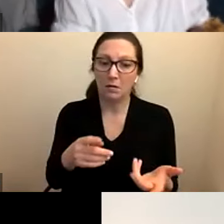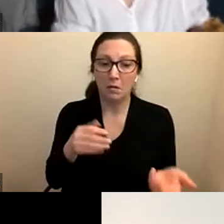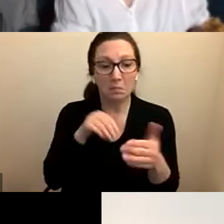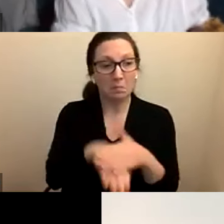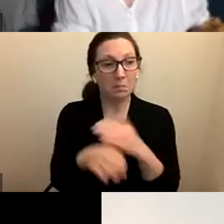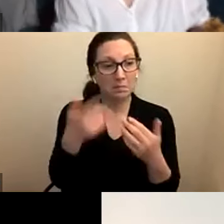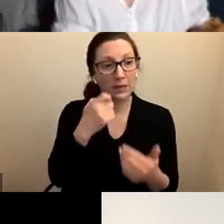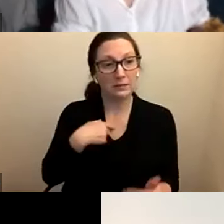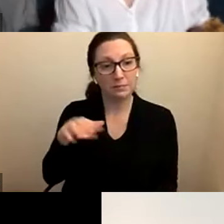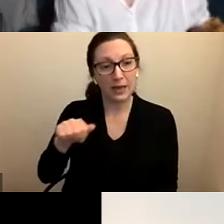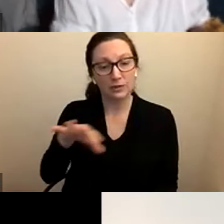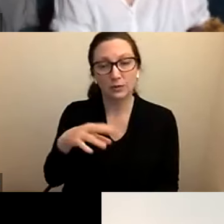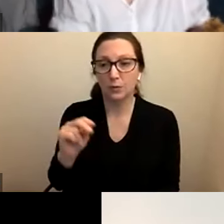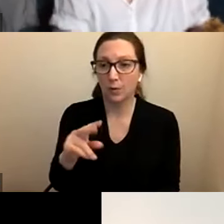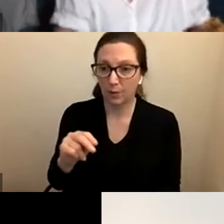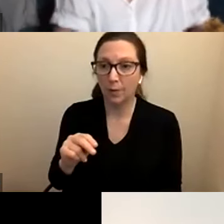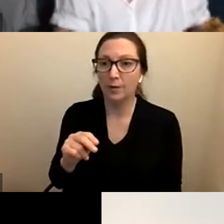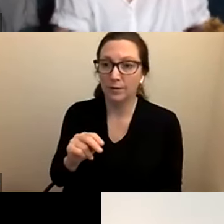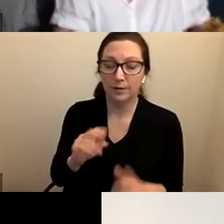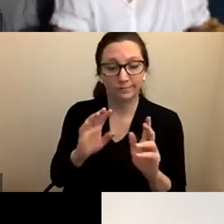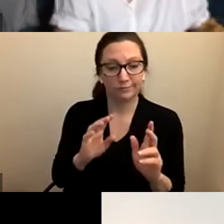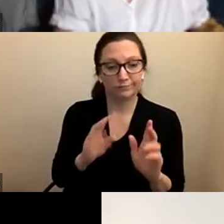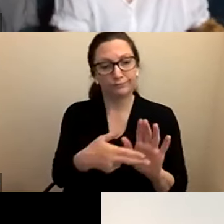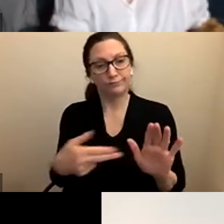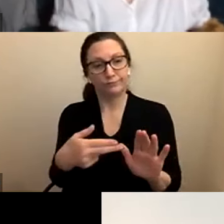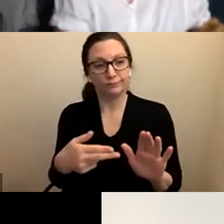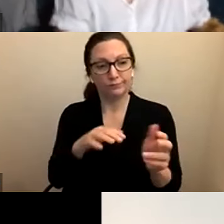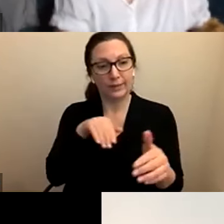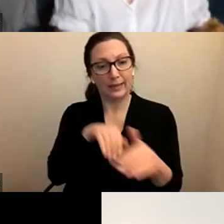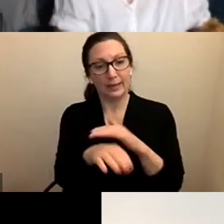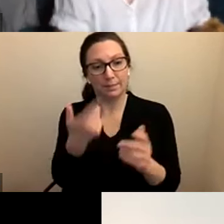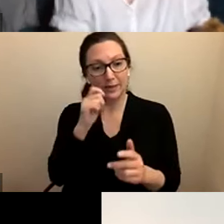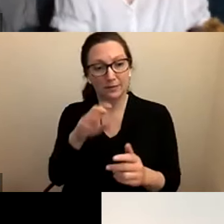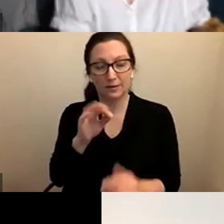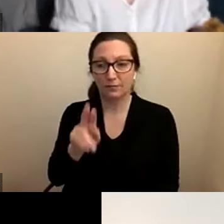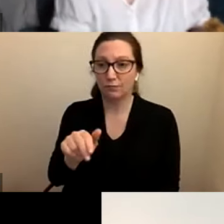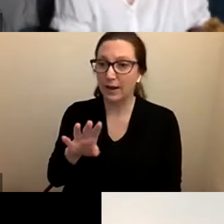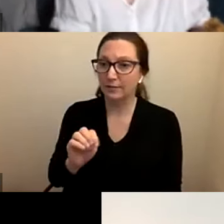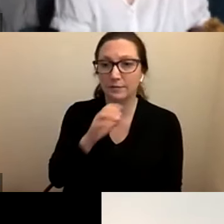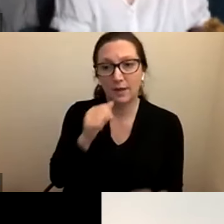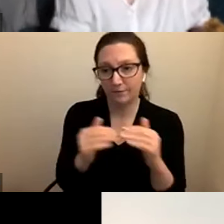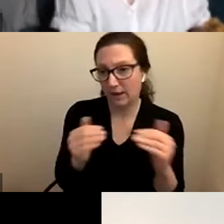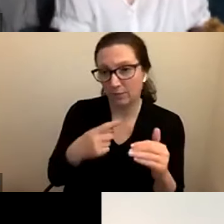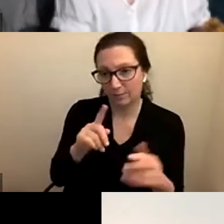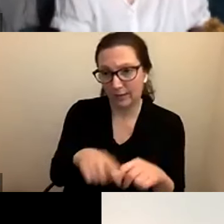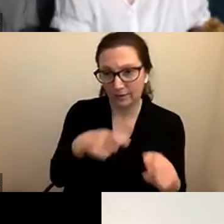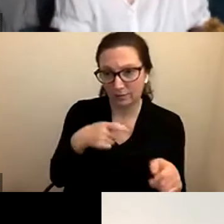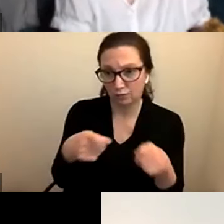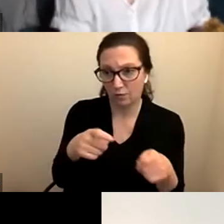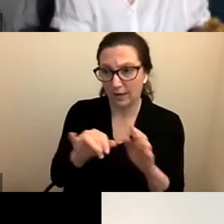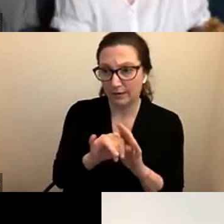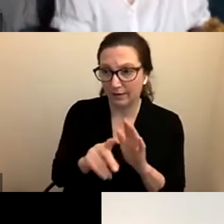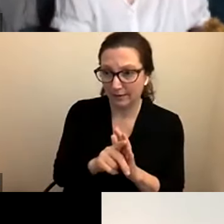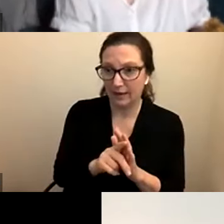race. Determining based on race is simply unfair and unjust, as we cannot control our identity. Determining based on zip code is